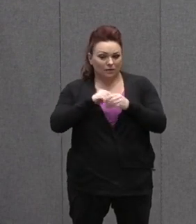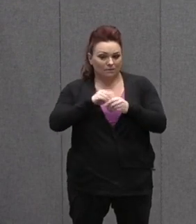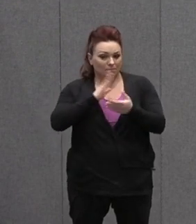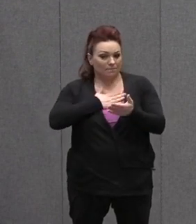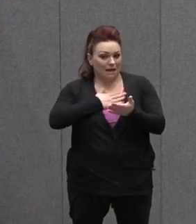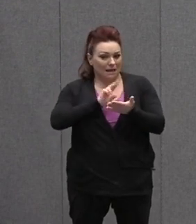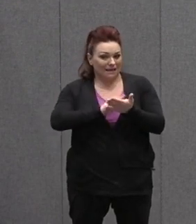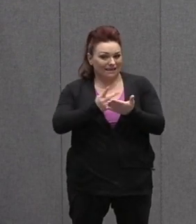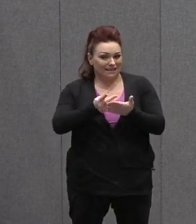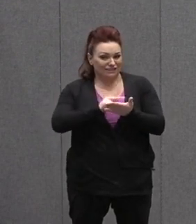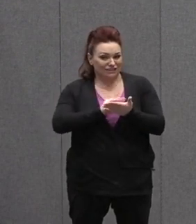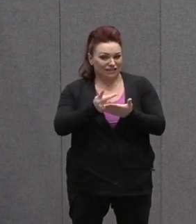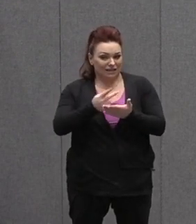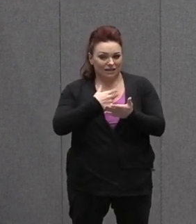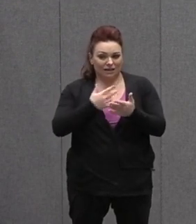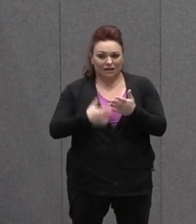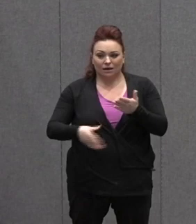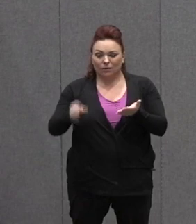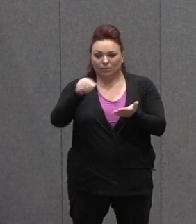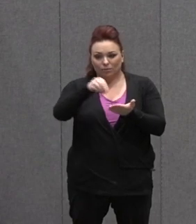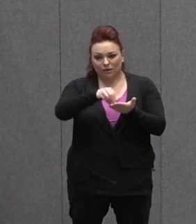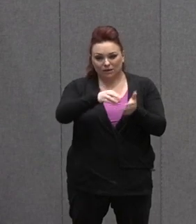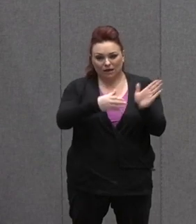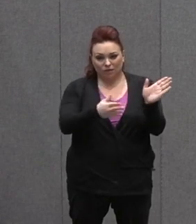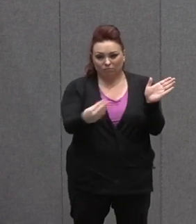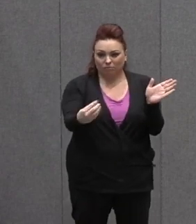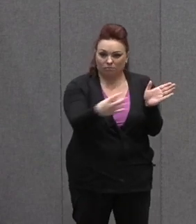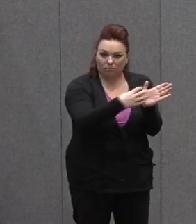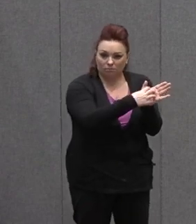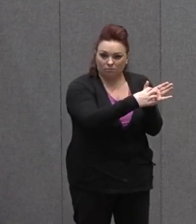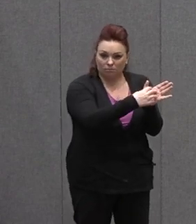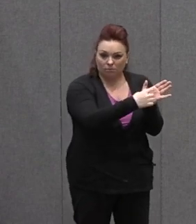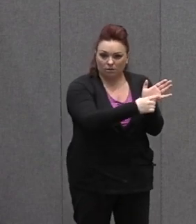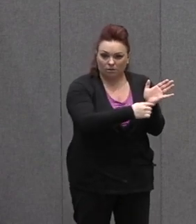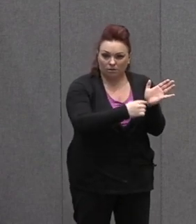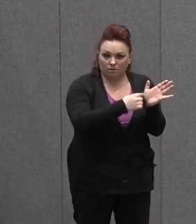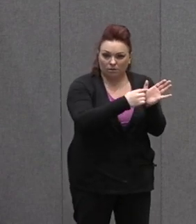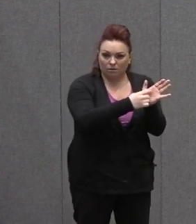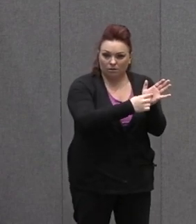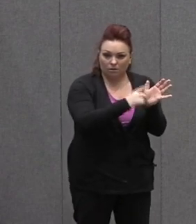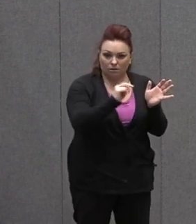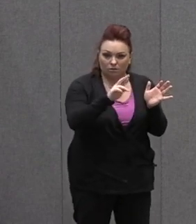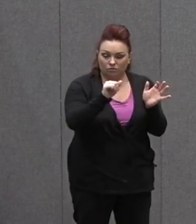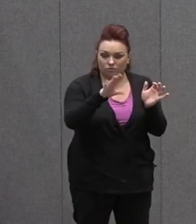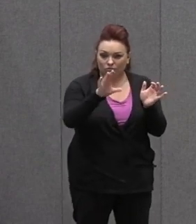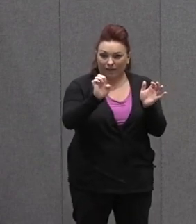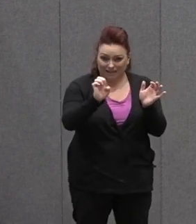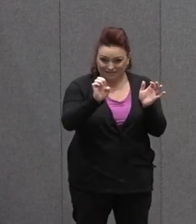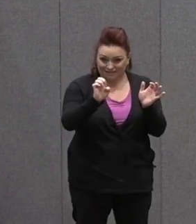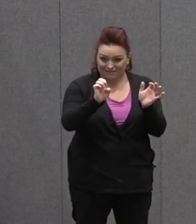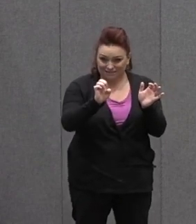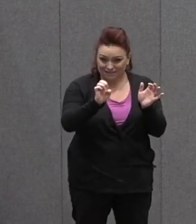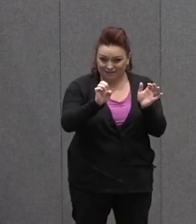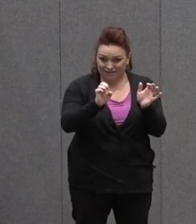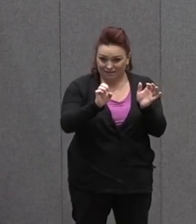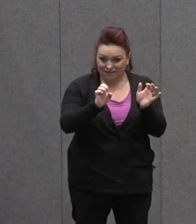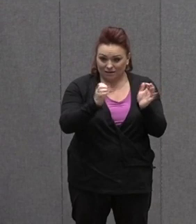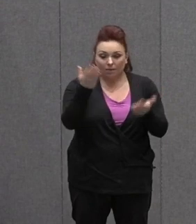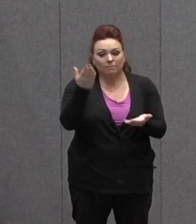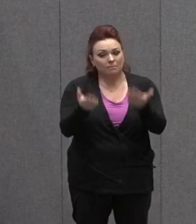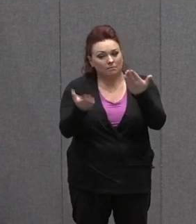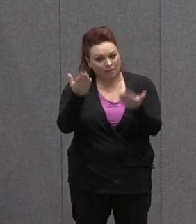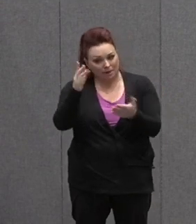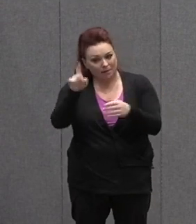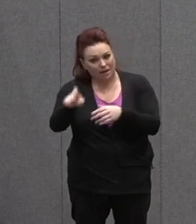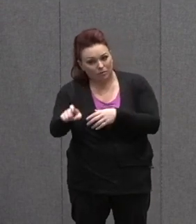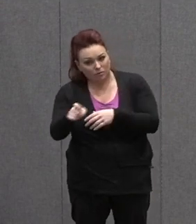kitchen, and I just put it down anywhere that I want, and I just trace around it. I might have to